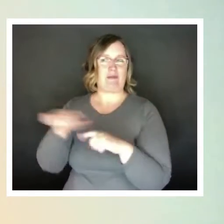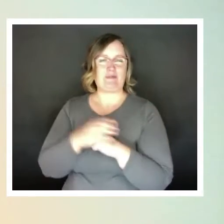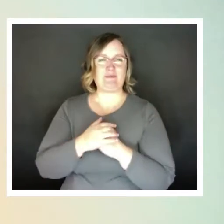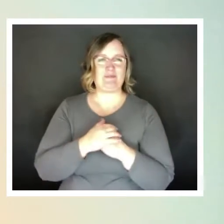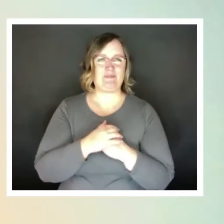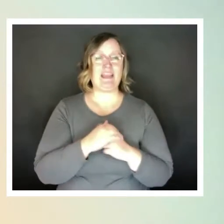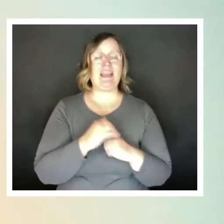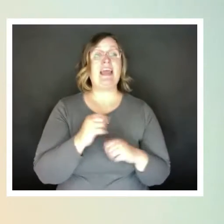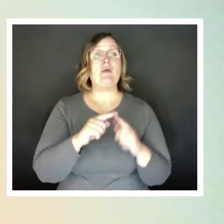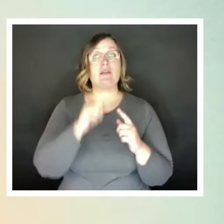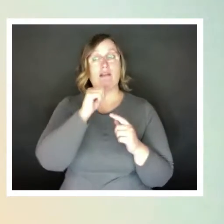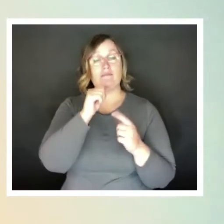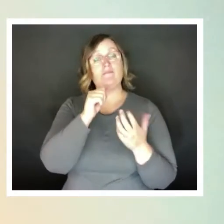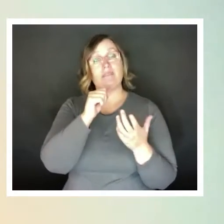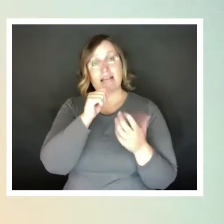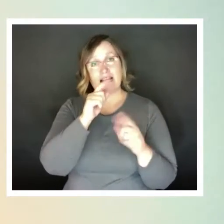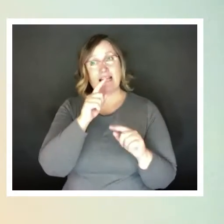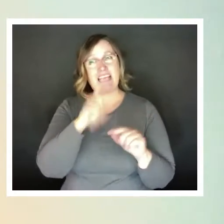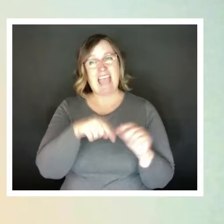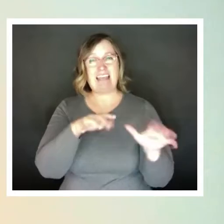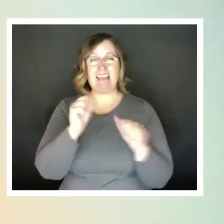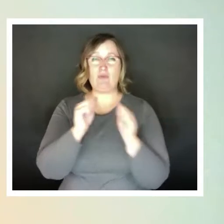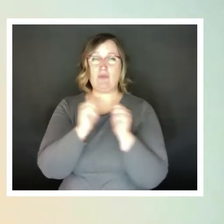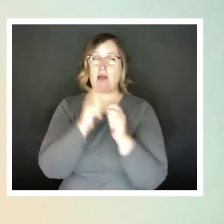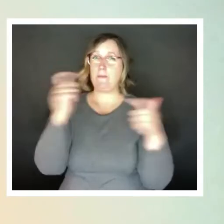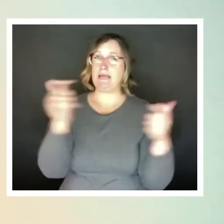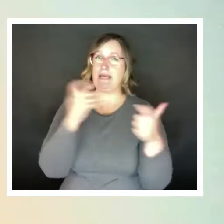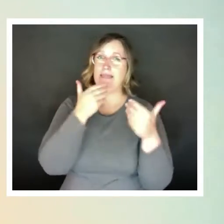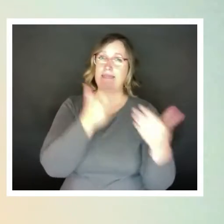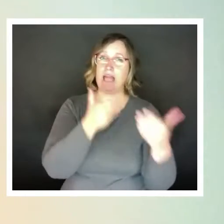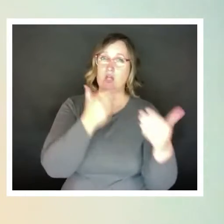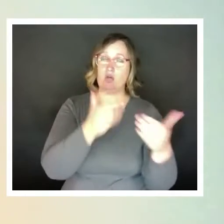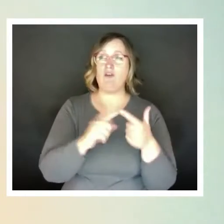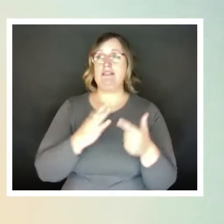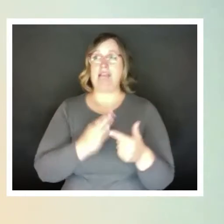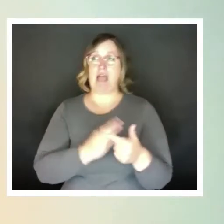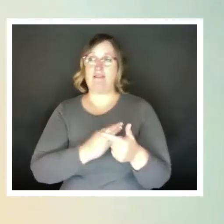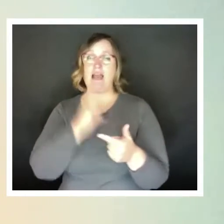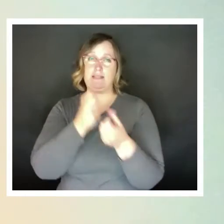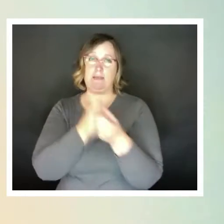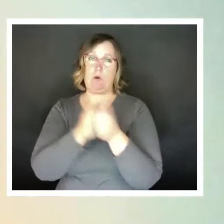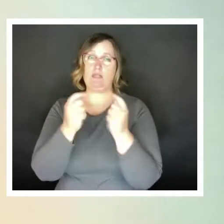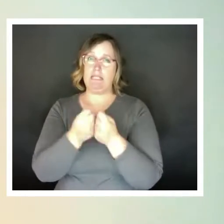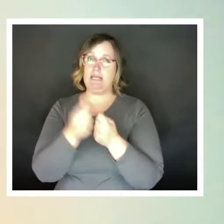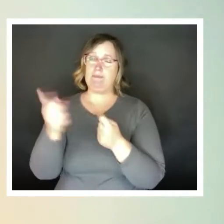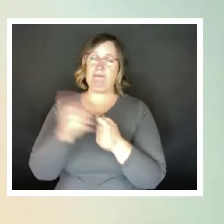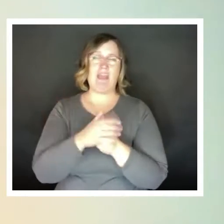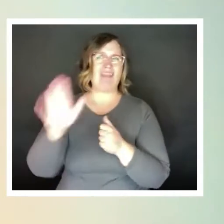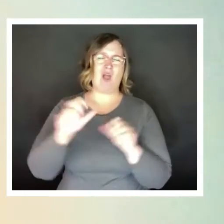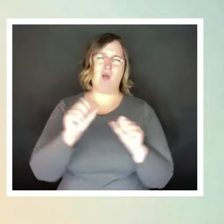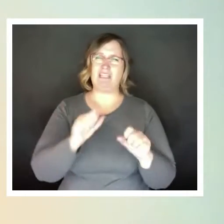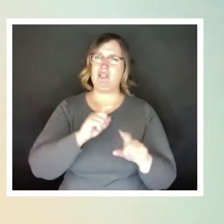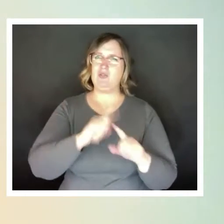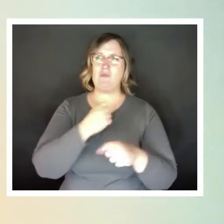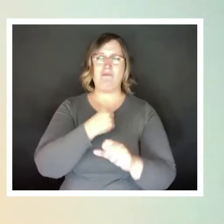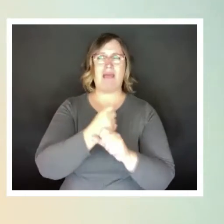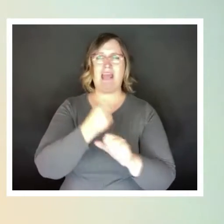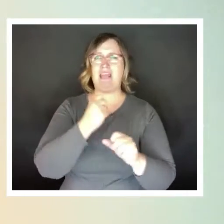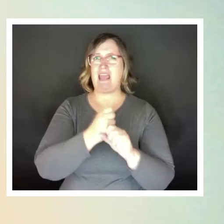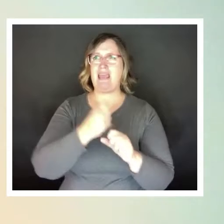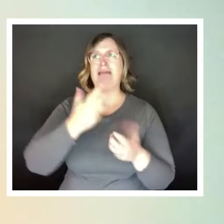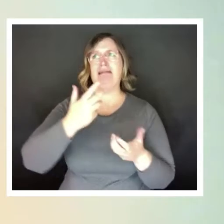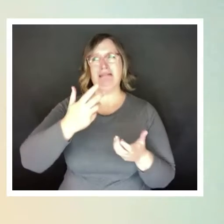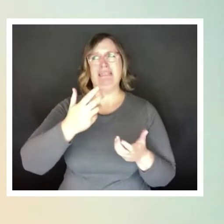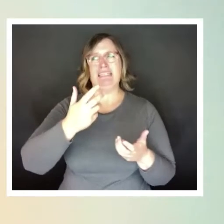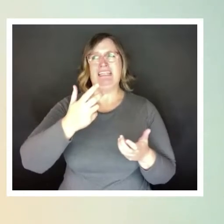thank you from the class of 2021 to the SBA faculty, staff, and support team. Their ability to make a palatable lemonade with